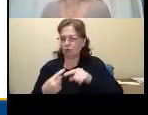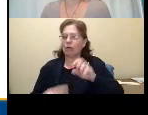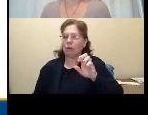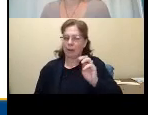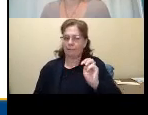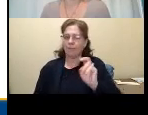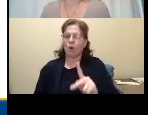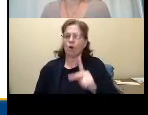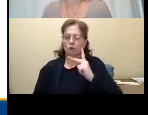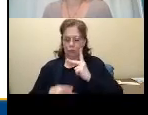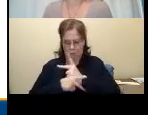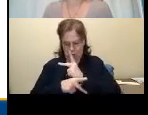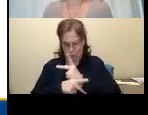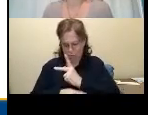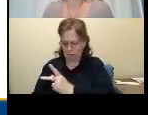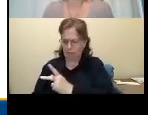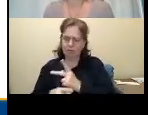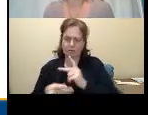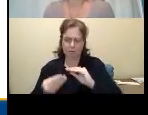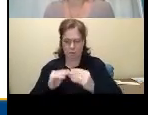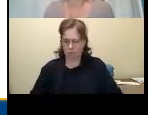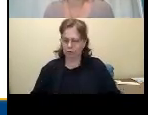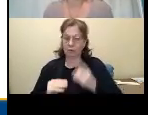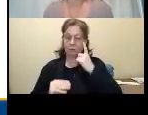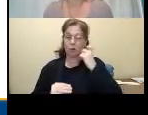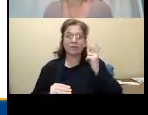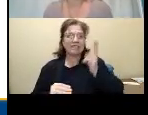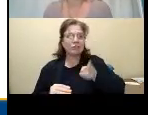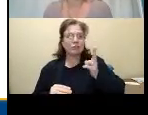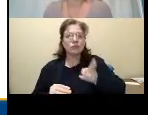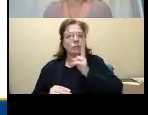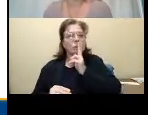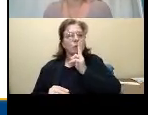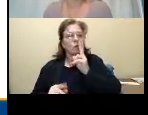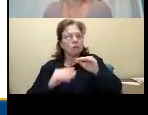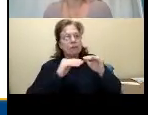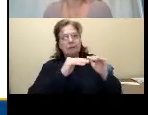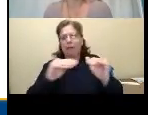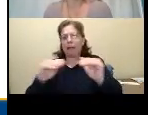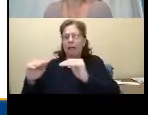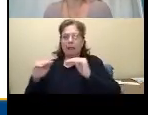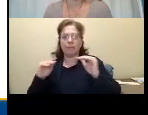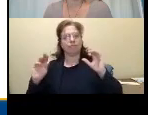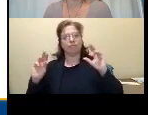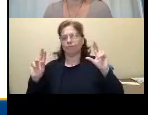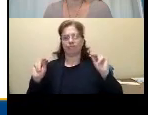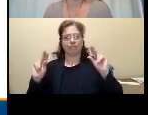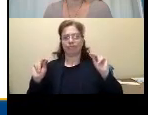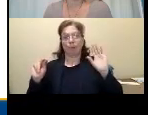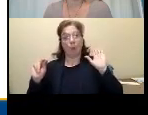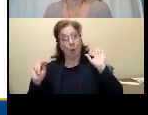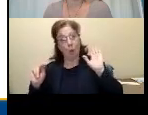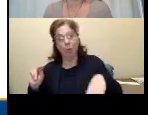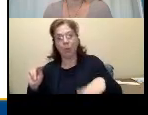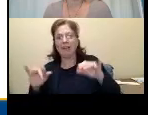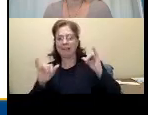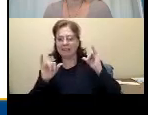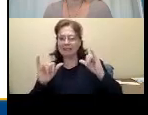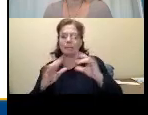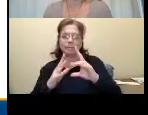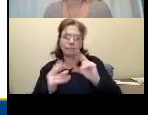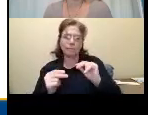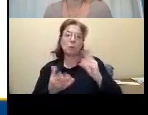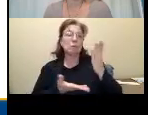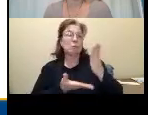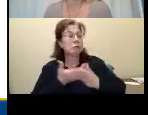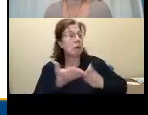of calculations, because everyone's smoking history is not even for the entire time that they've smoked. There's patients that may have quit